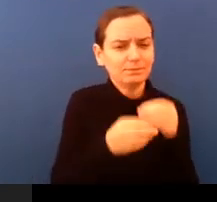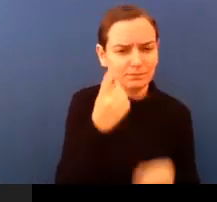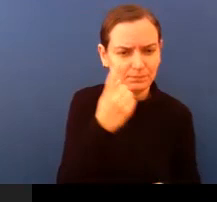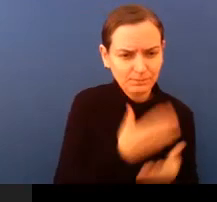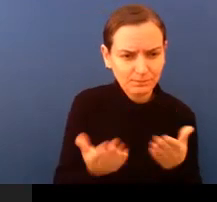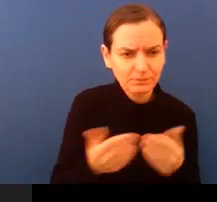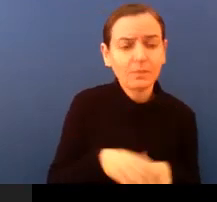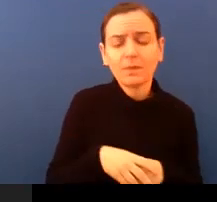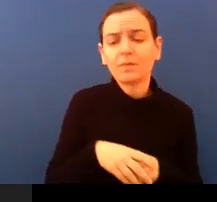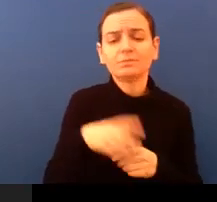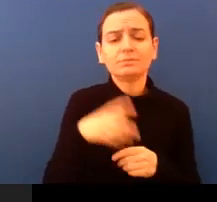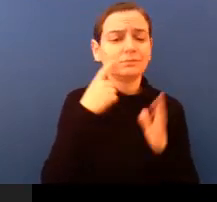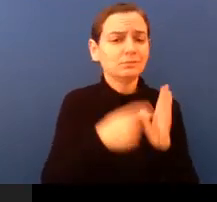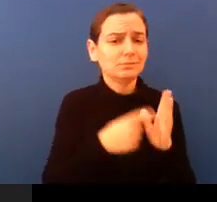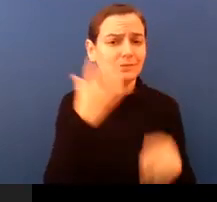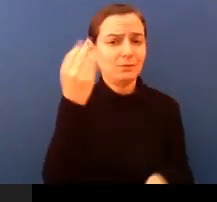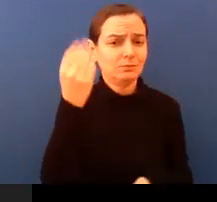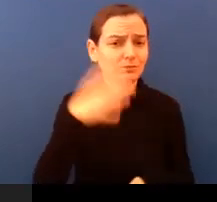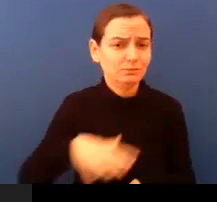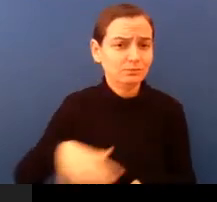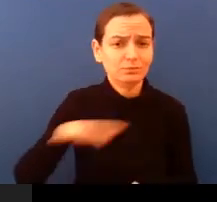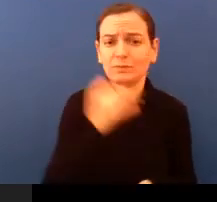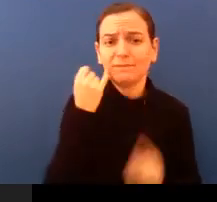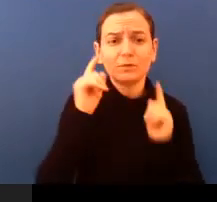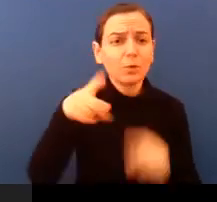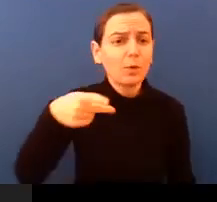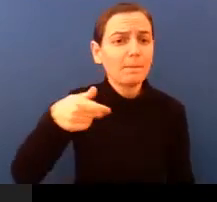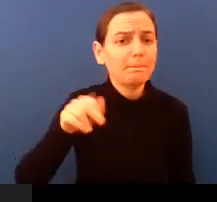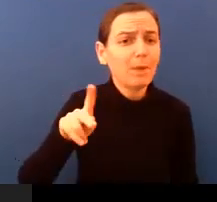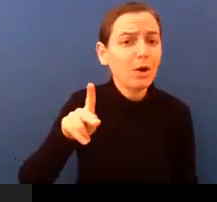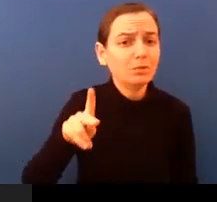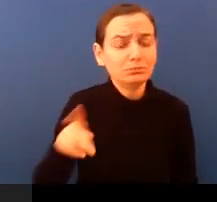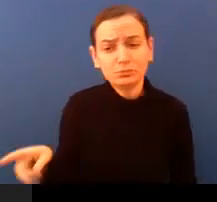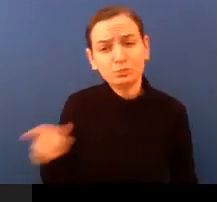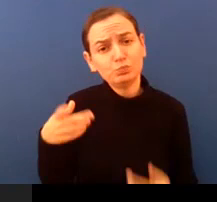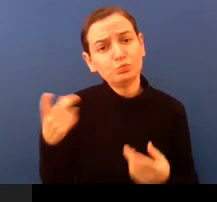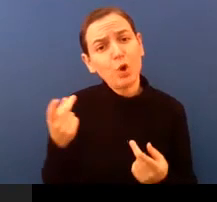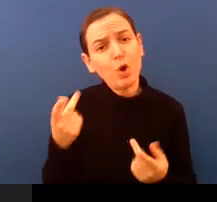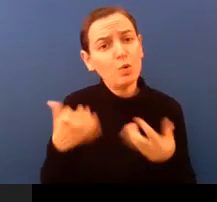it doesn't. So you need to be aware of your lifestyle. Is that appropriate for a dog?